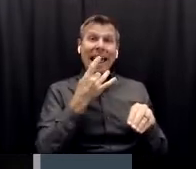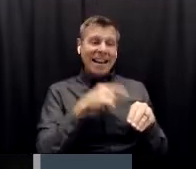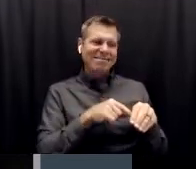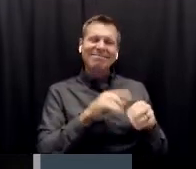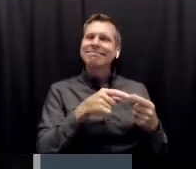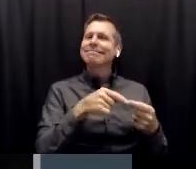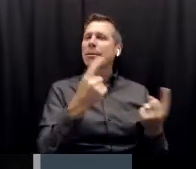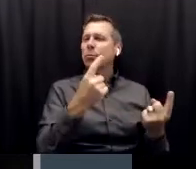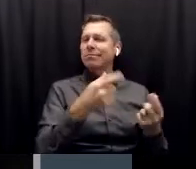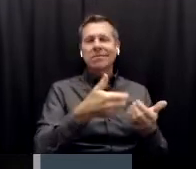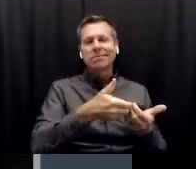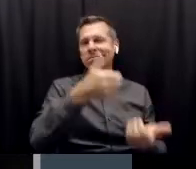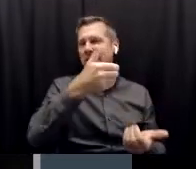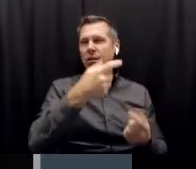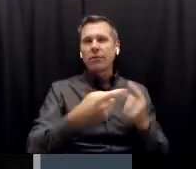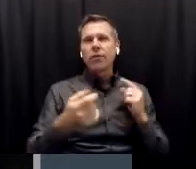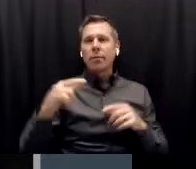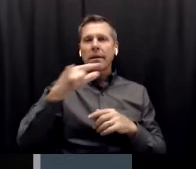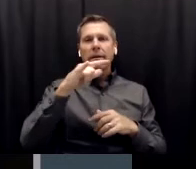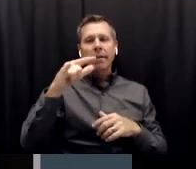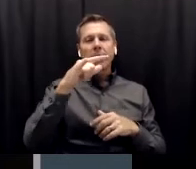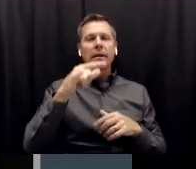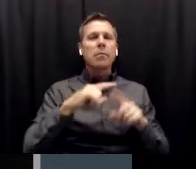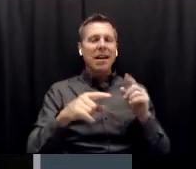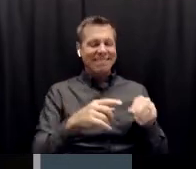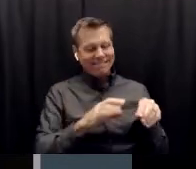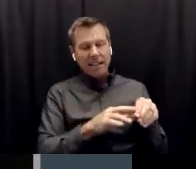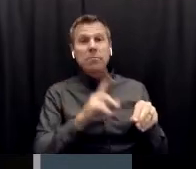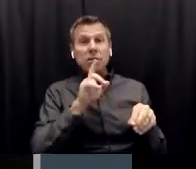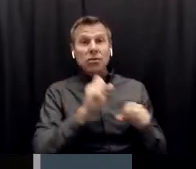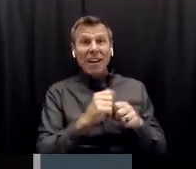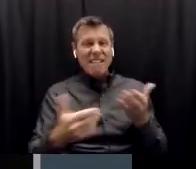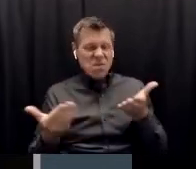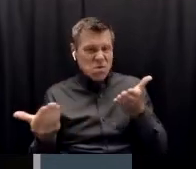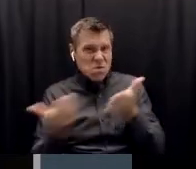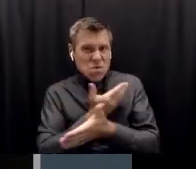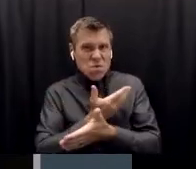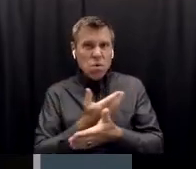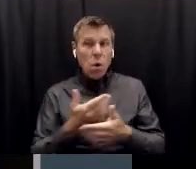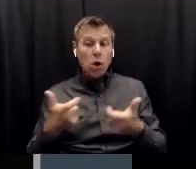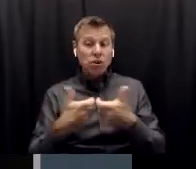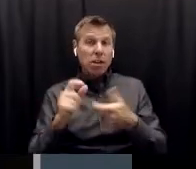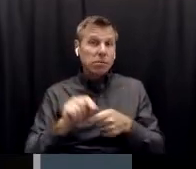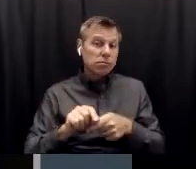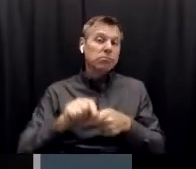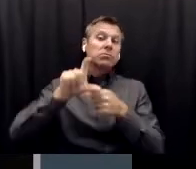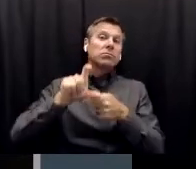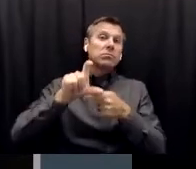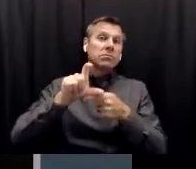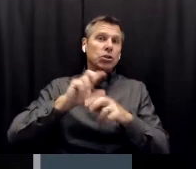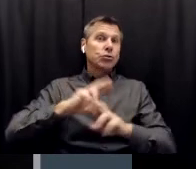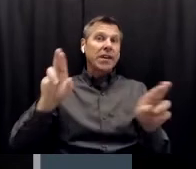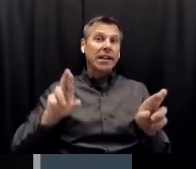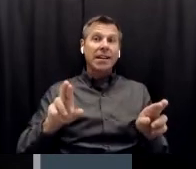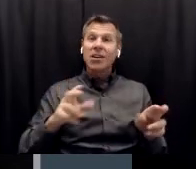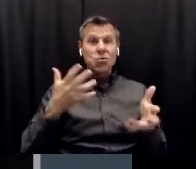aircraft's main power. They're a separate battery, so make sure that those are properly charged before you go out to the field and check